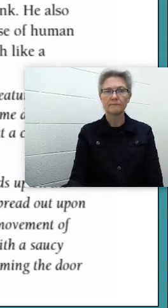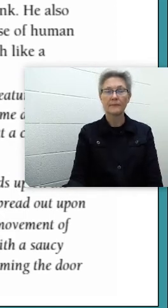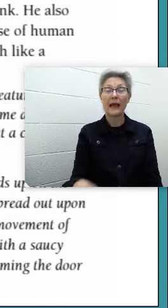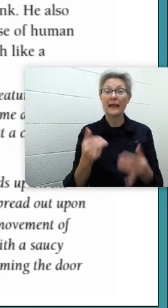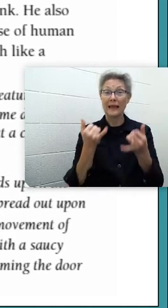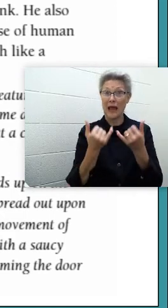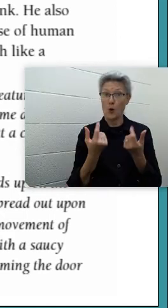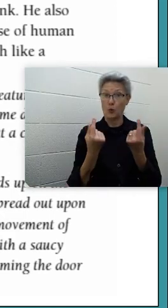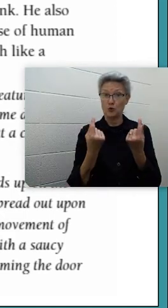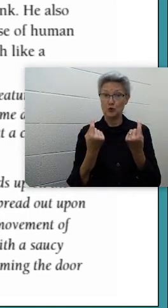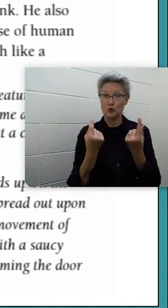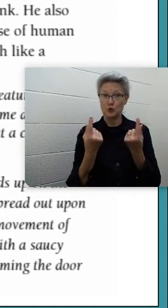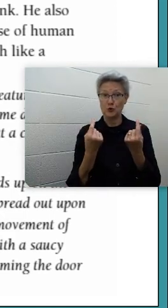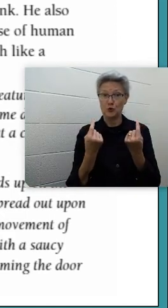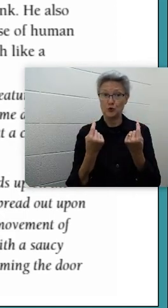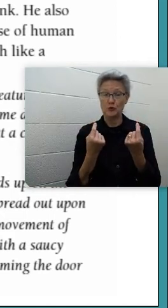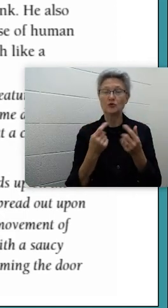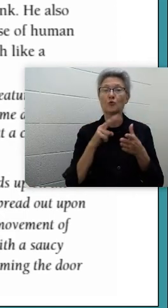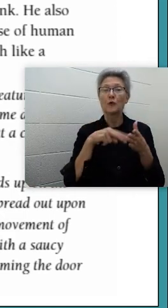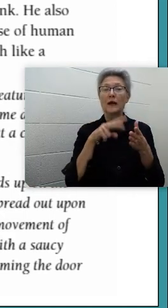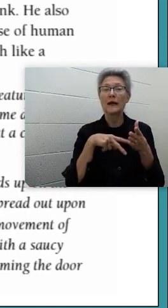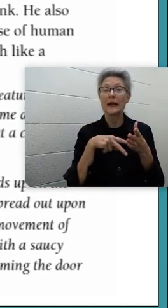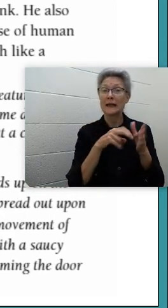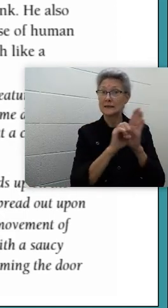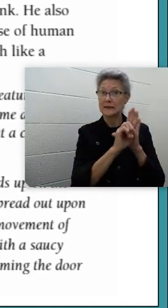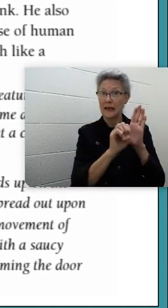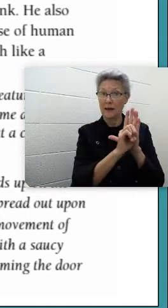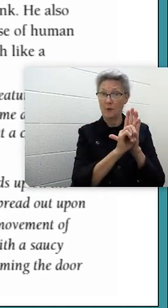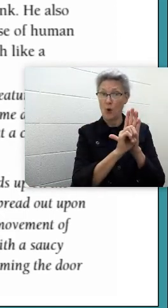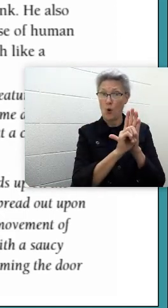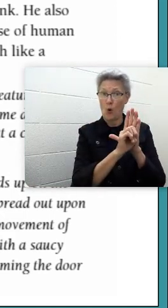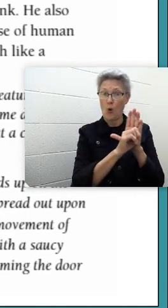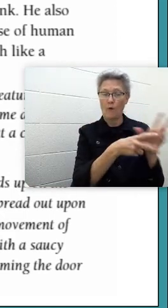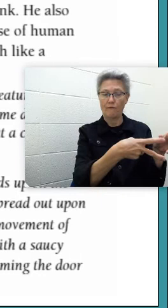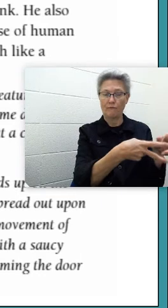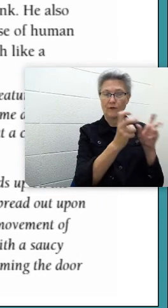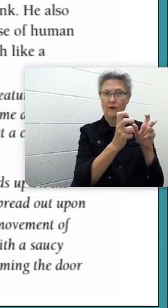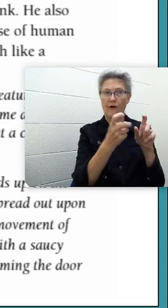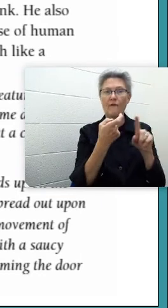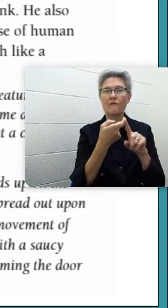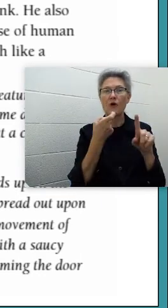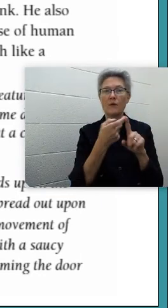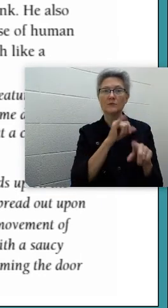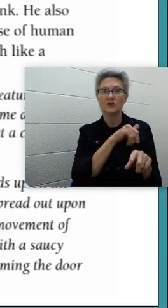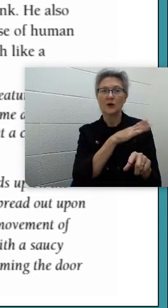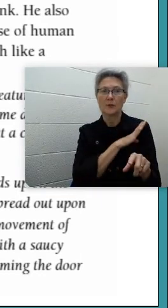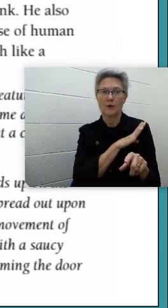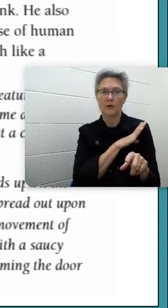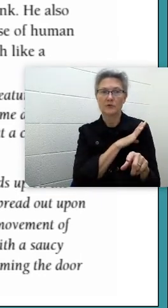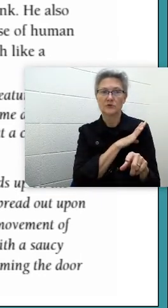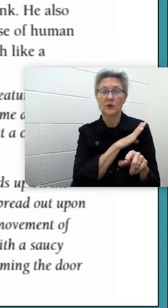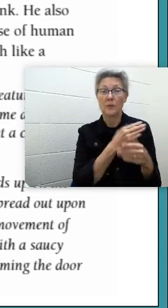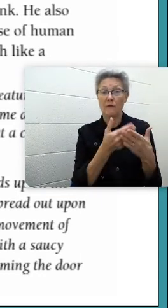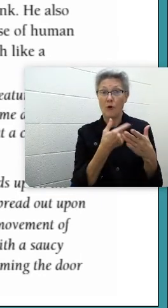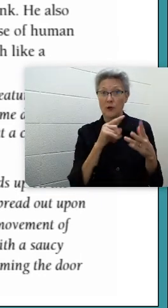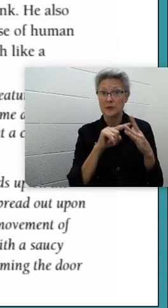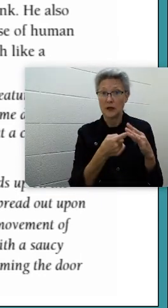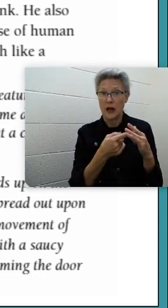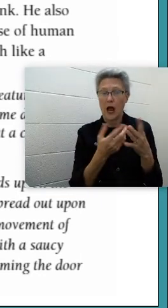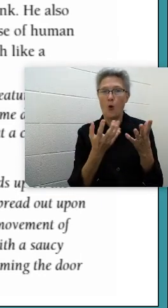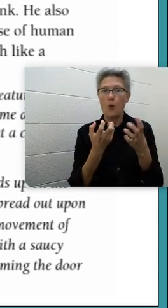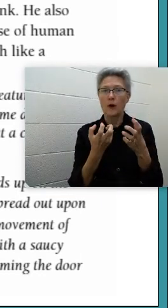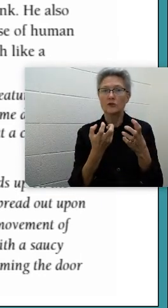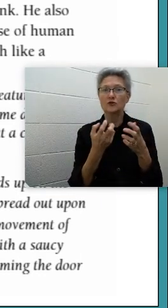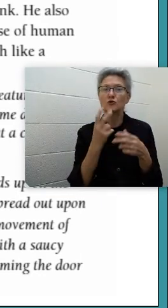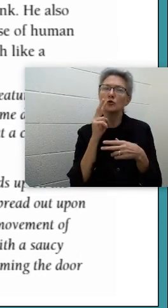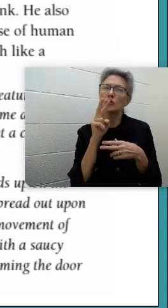Now, what we're going to do is read an example or an excerpt from John Burroughs. Before we start, I want you